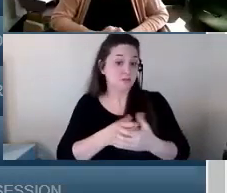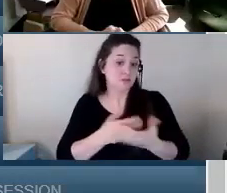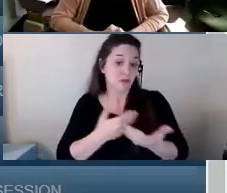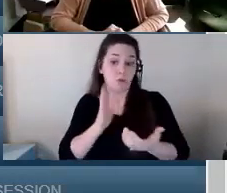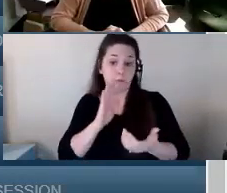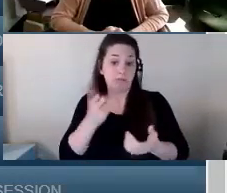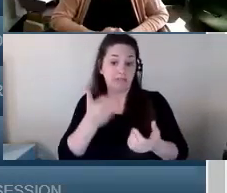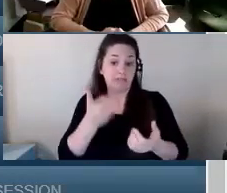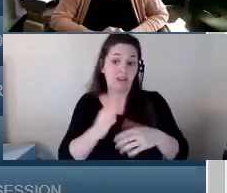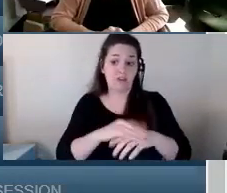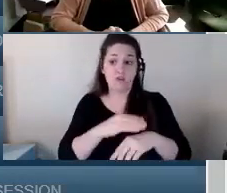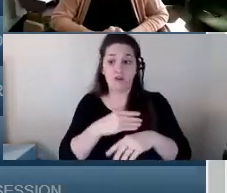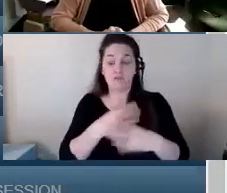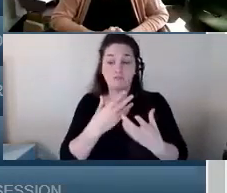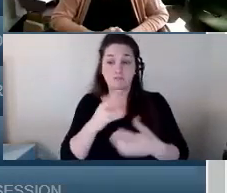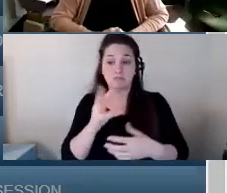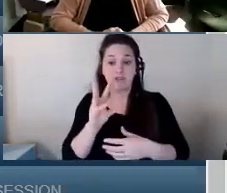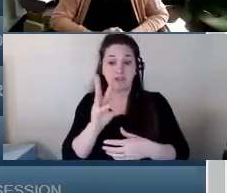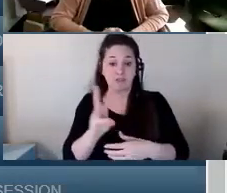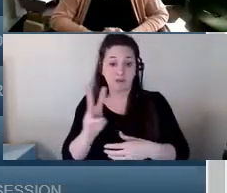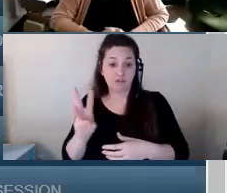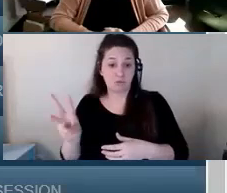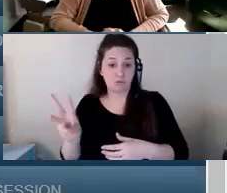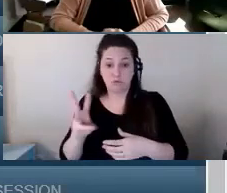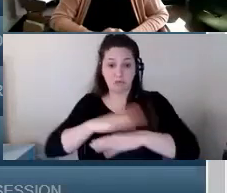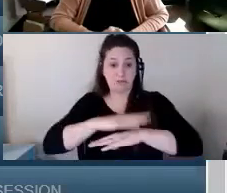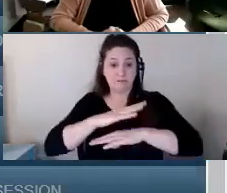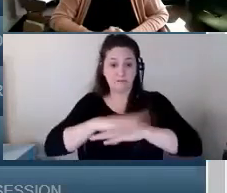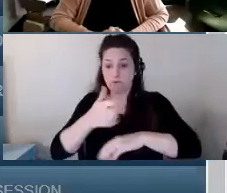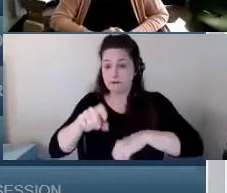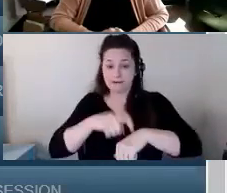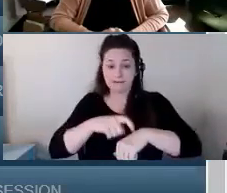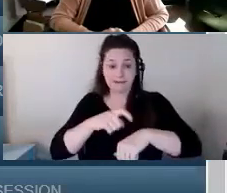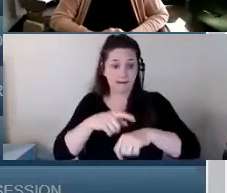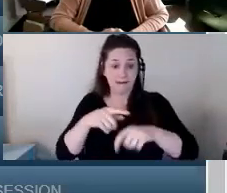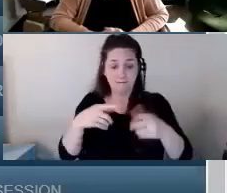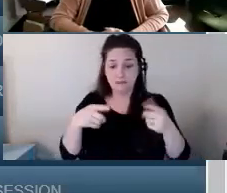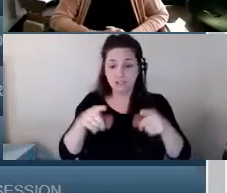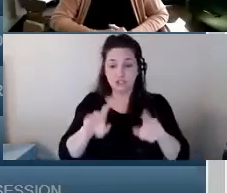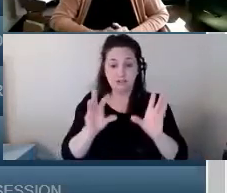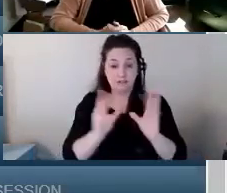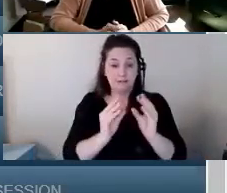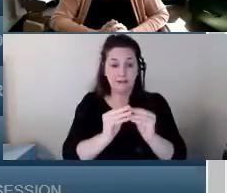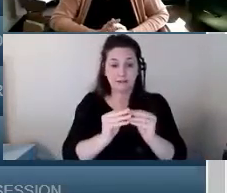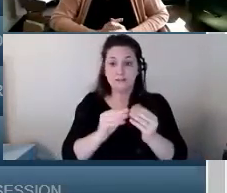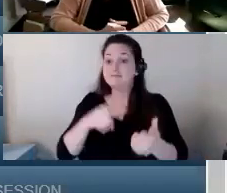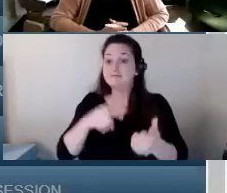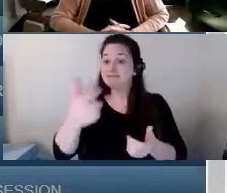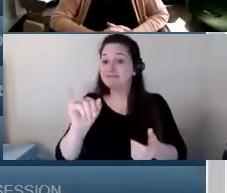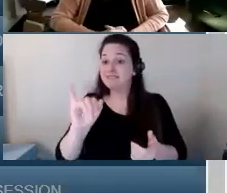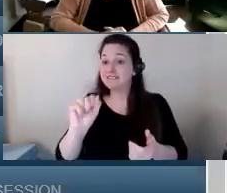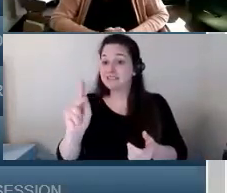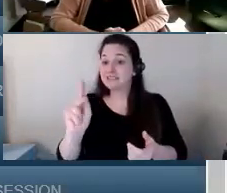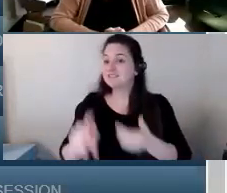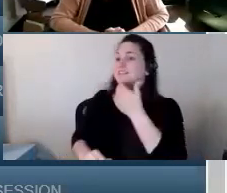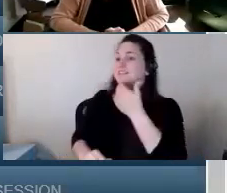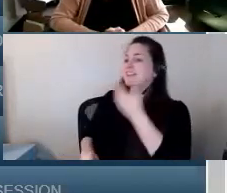the virtual platform at any point in time during the meeting. Isaac? Thanks,